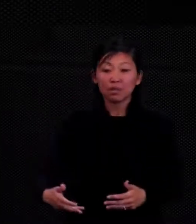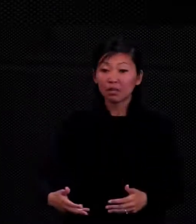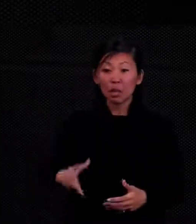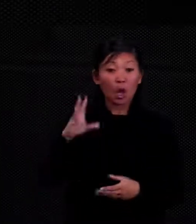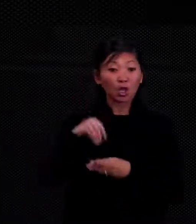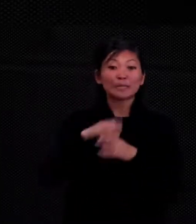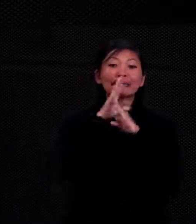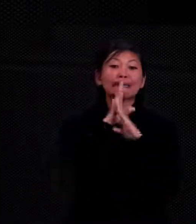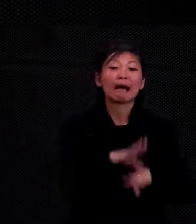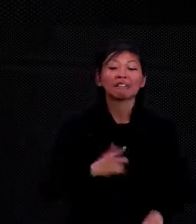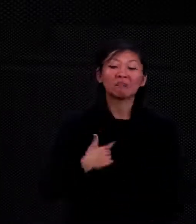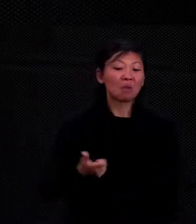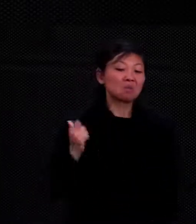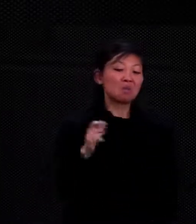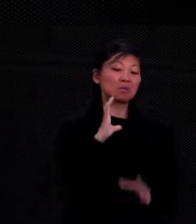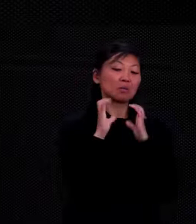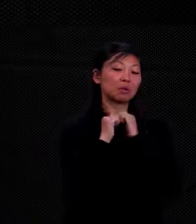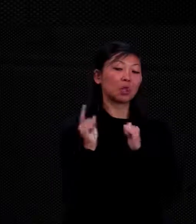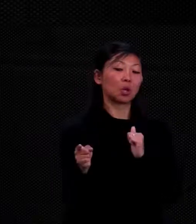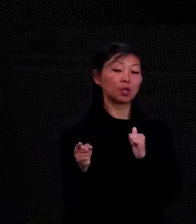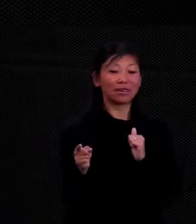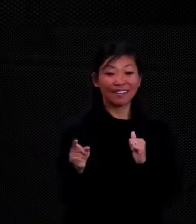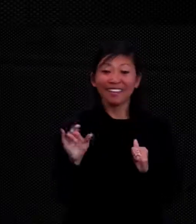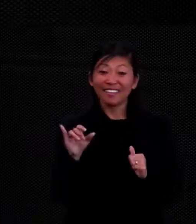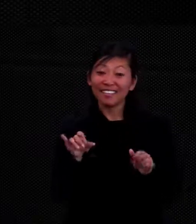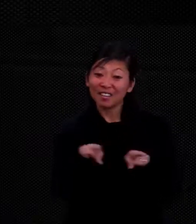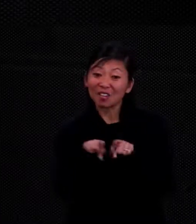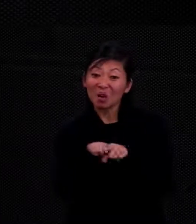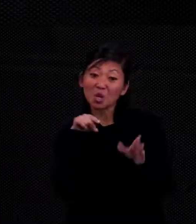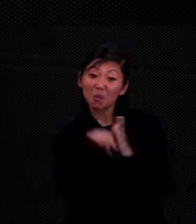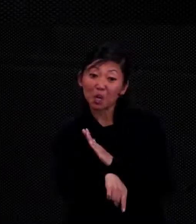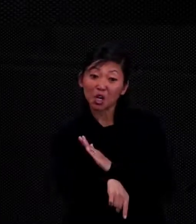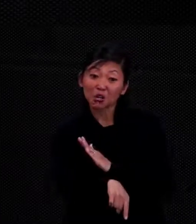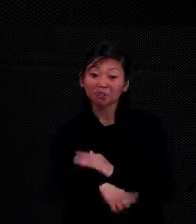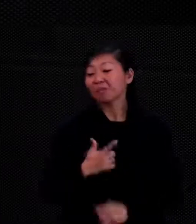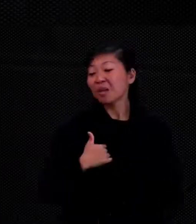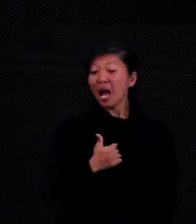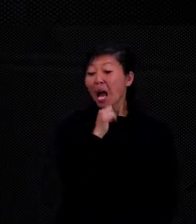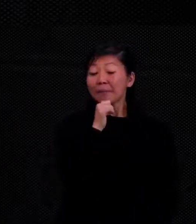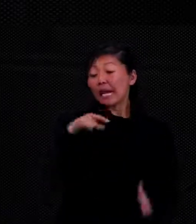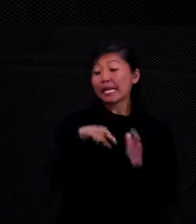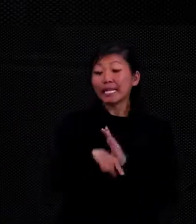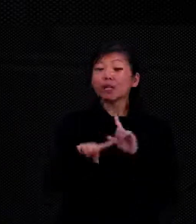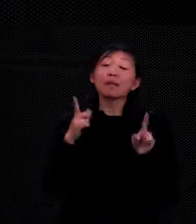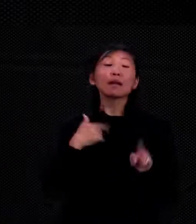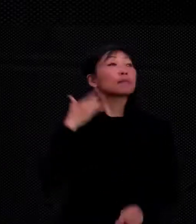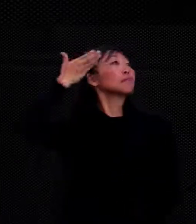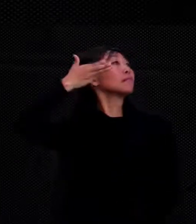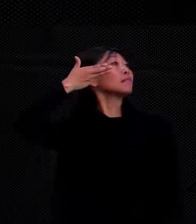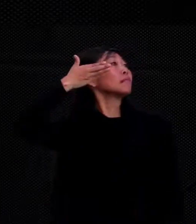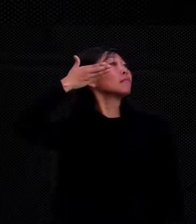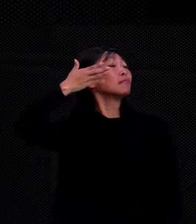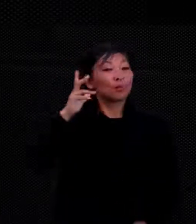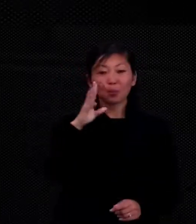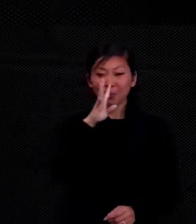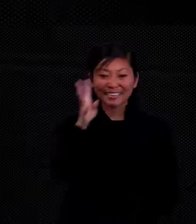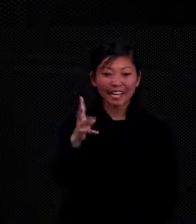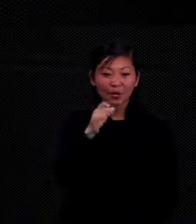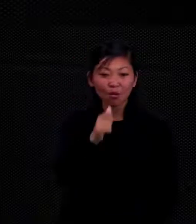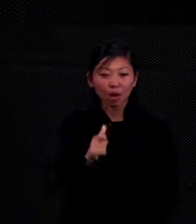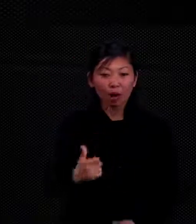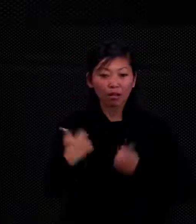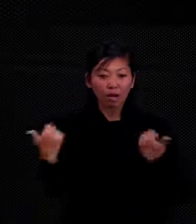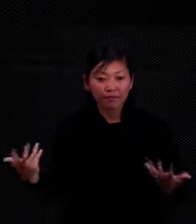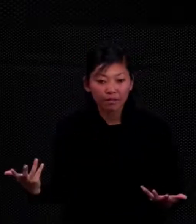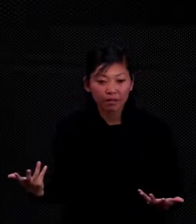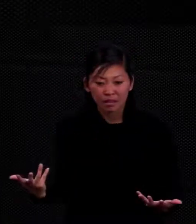the silent treatment, which is a form of bloodless murder, where I don't kill you but act as if you don't exist, to horrific